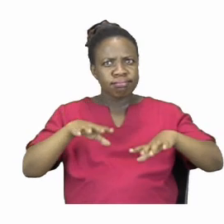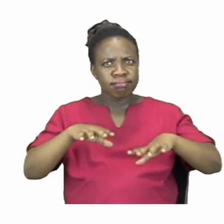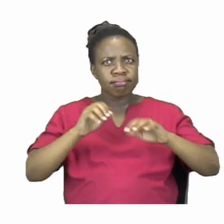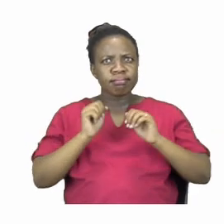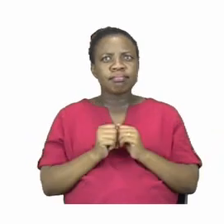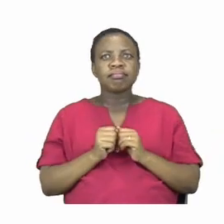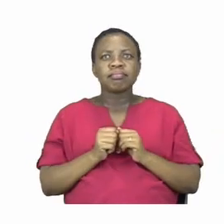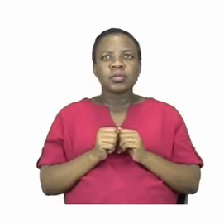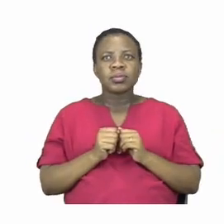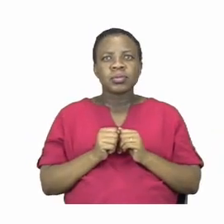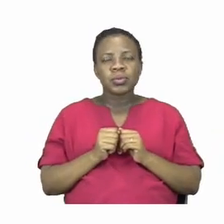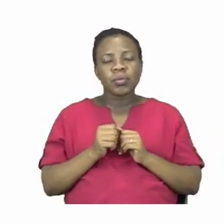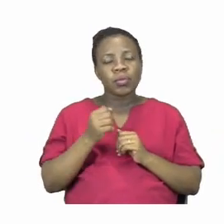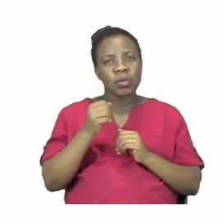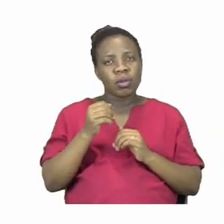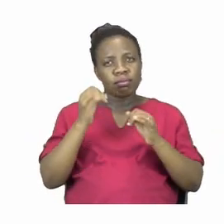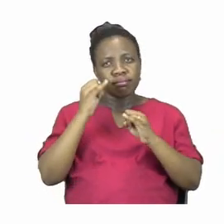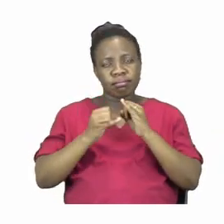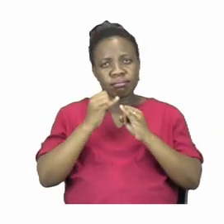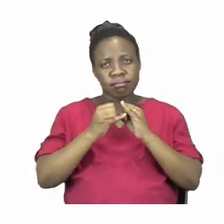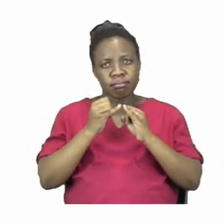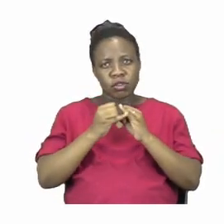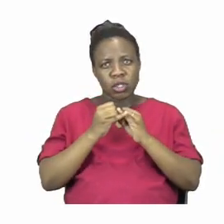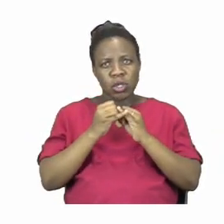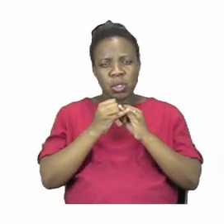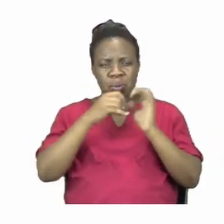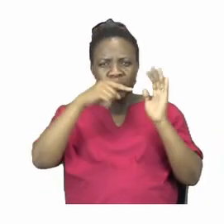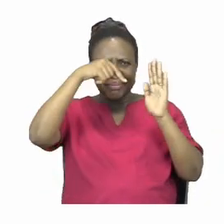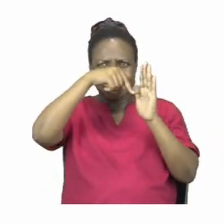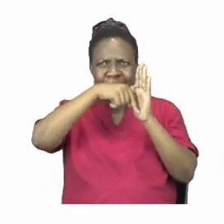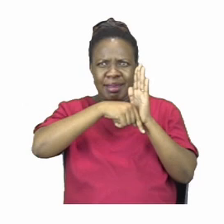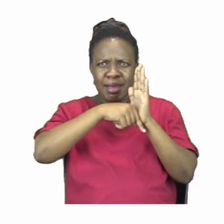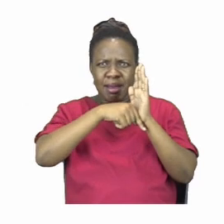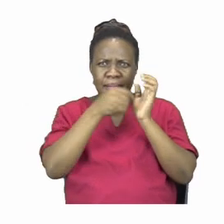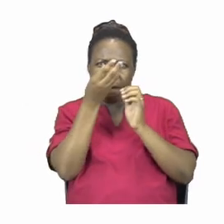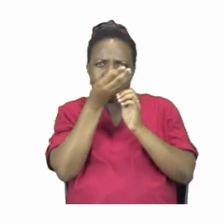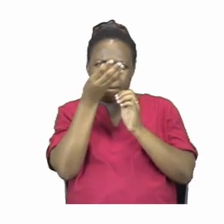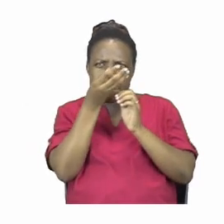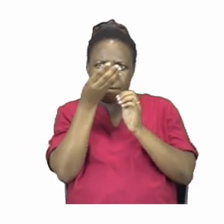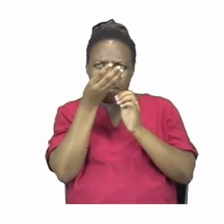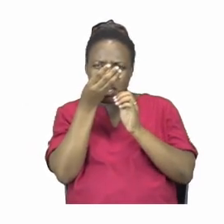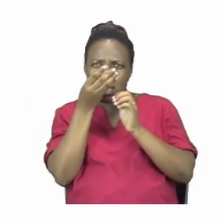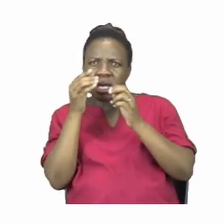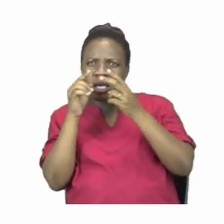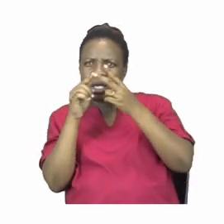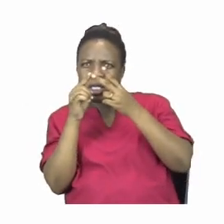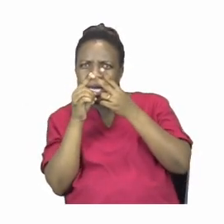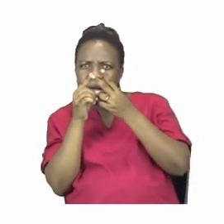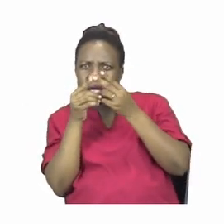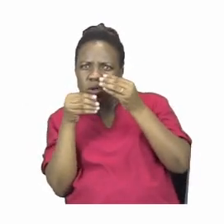cloud again, and then you will see some patterns below which shows us that this is